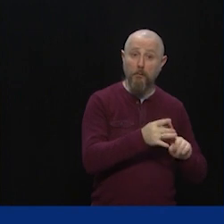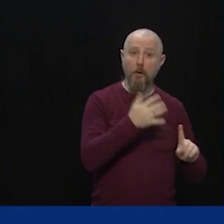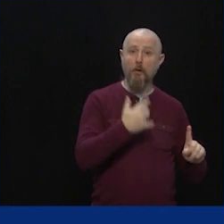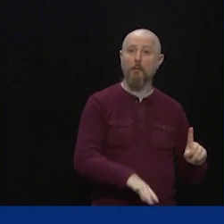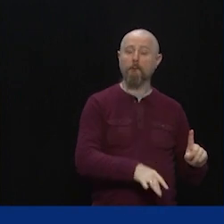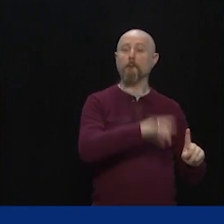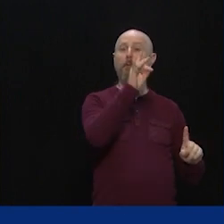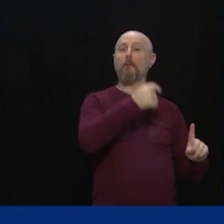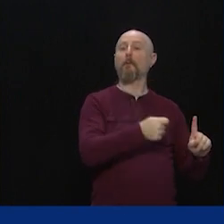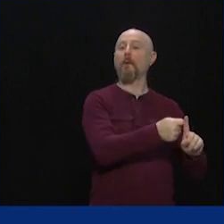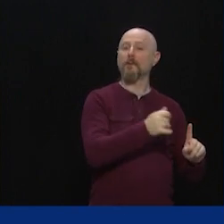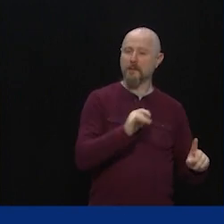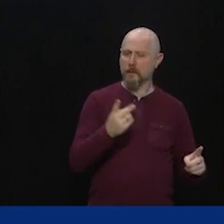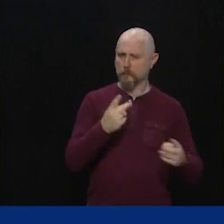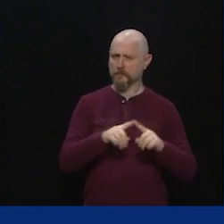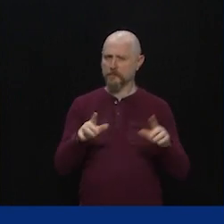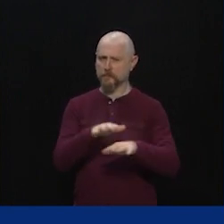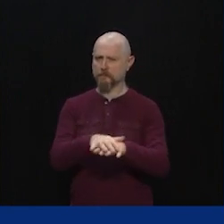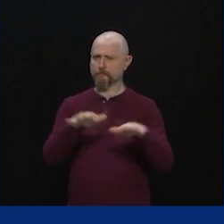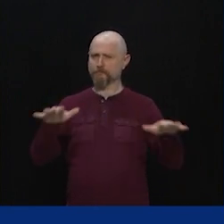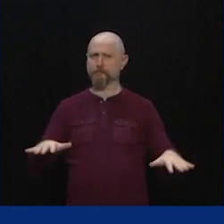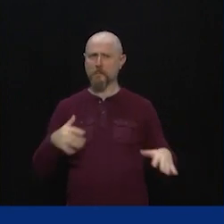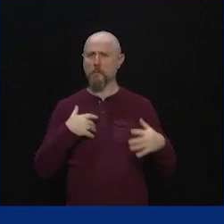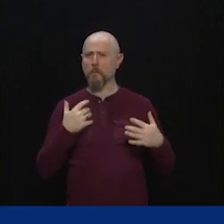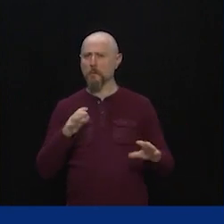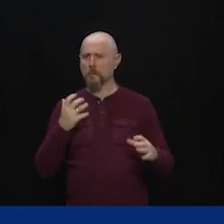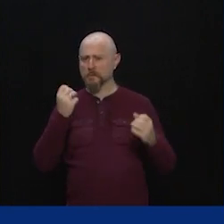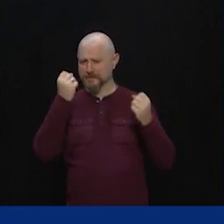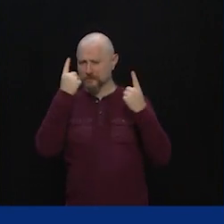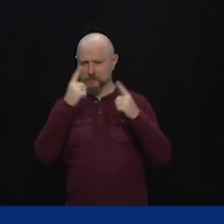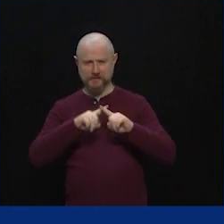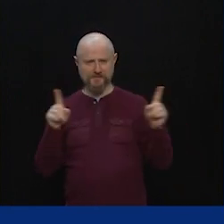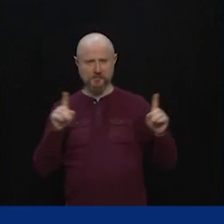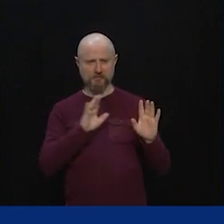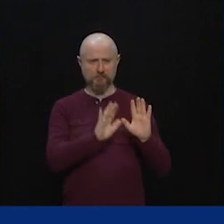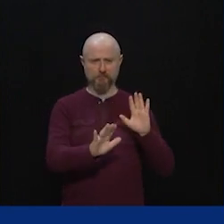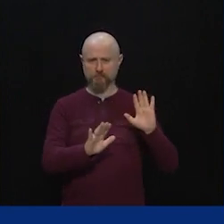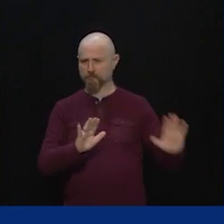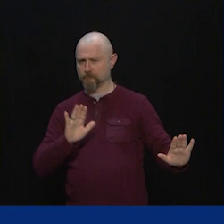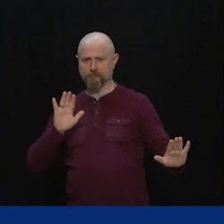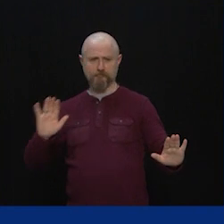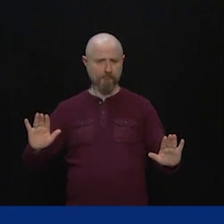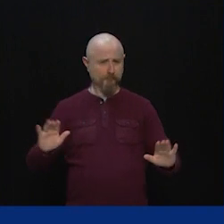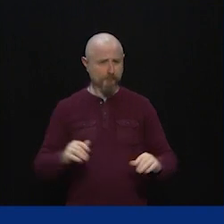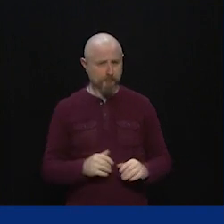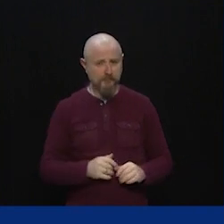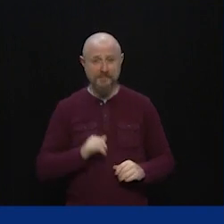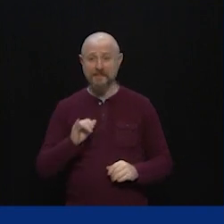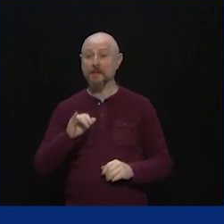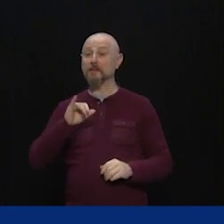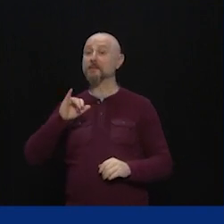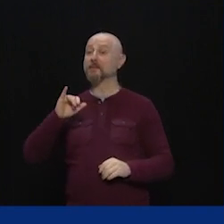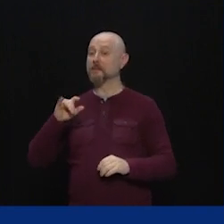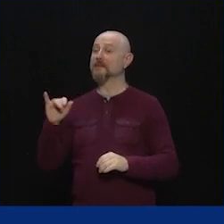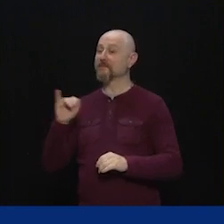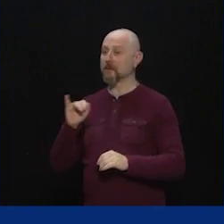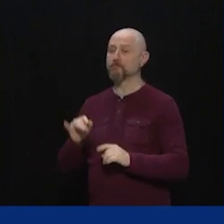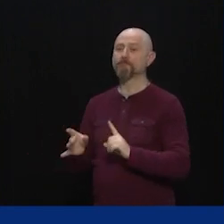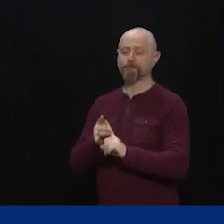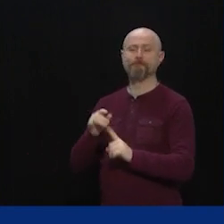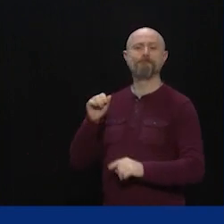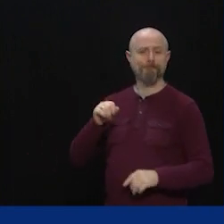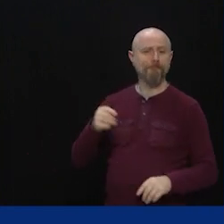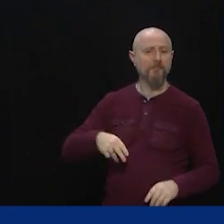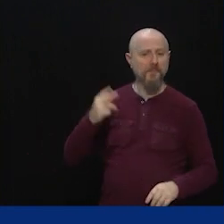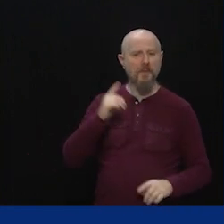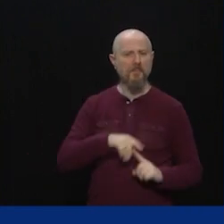how bad this is. Yes, the sheer numbers of people infected are high, but I want to see whether or not the hospitalizations